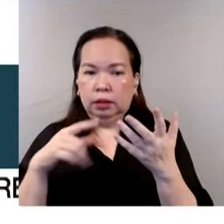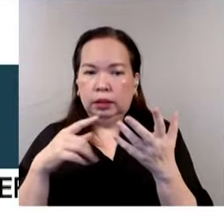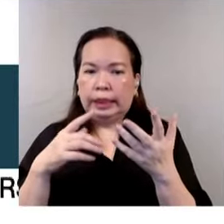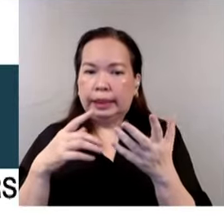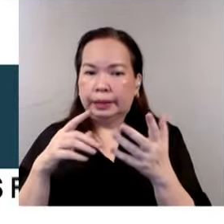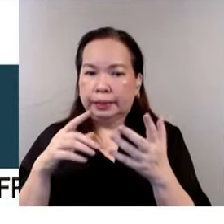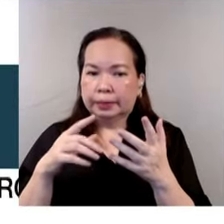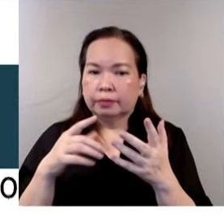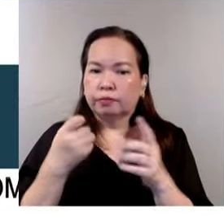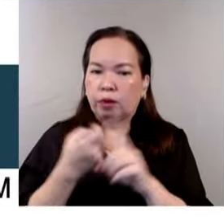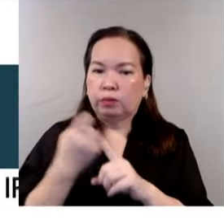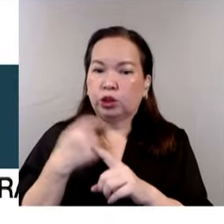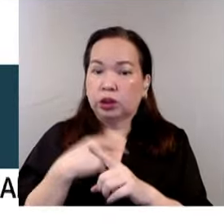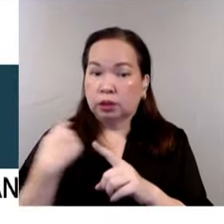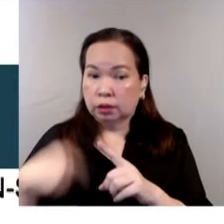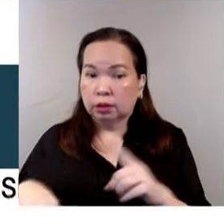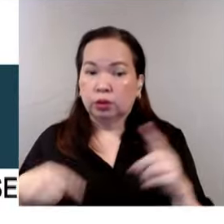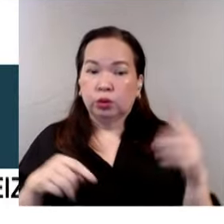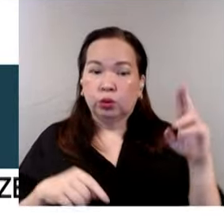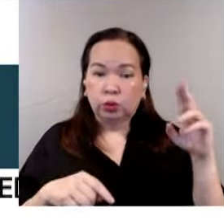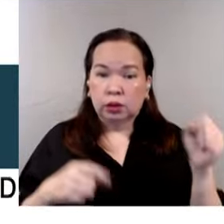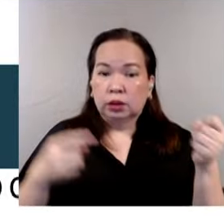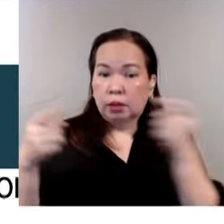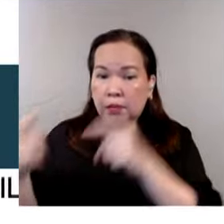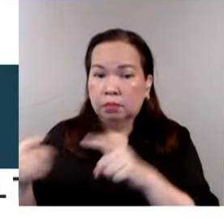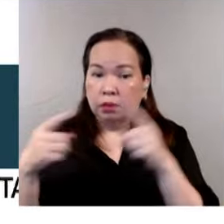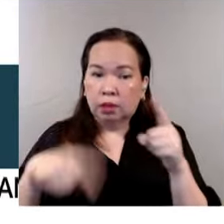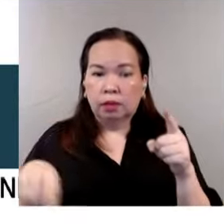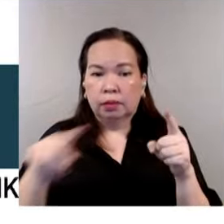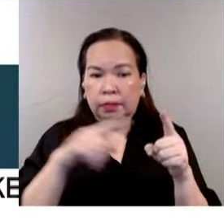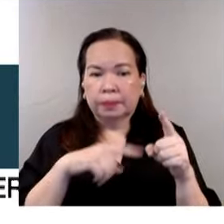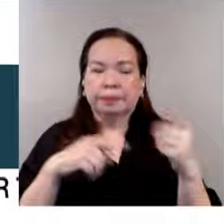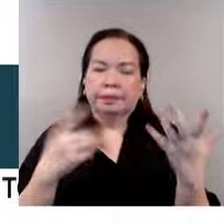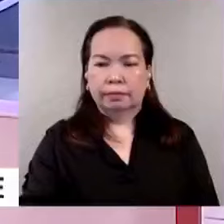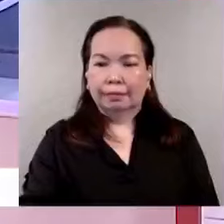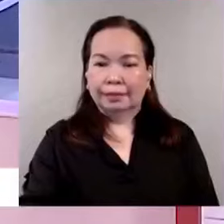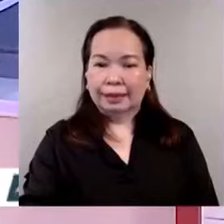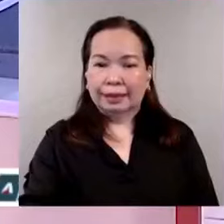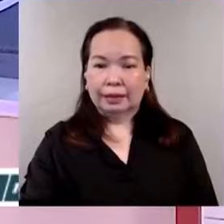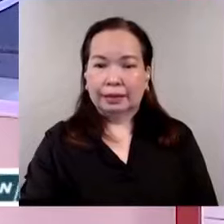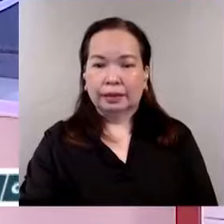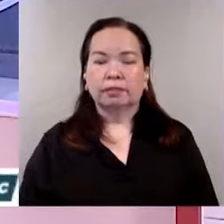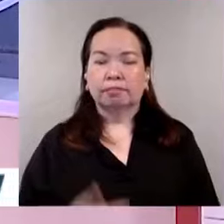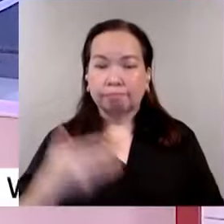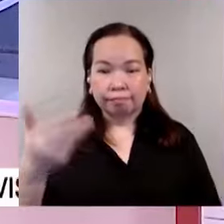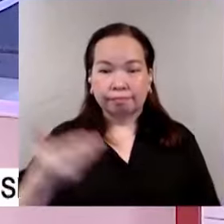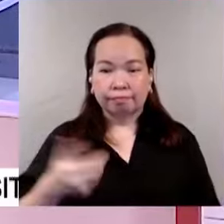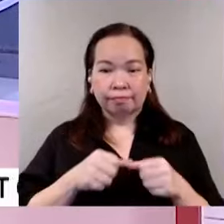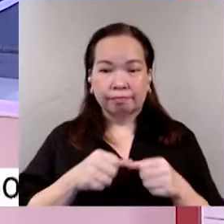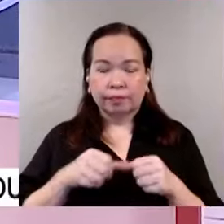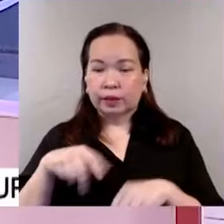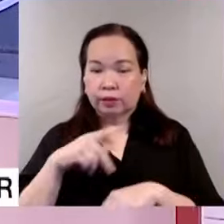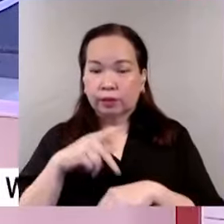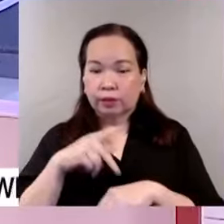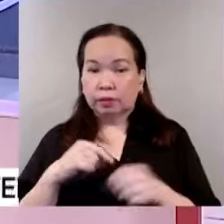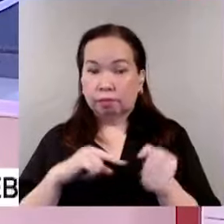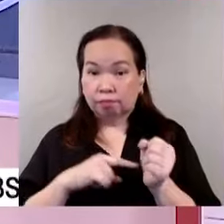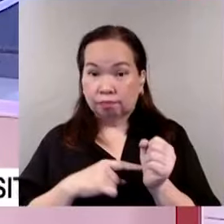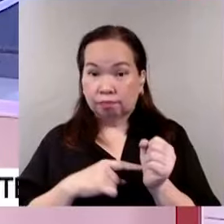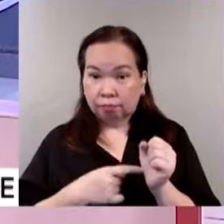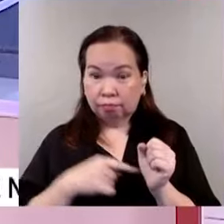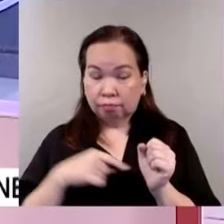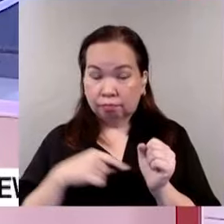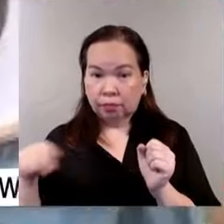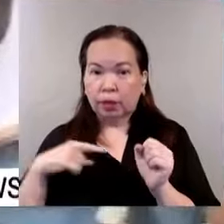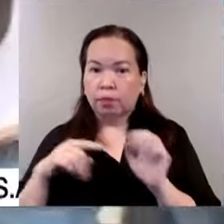dalawang malalaking consumer to ng petroleum products. The Philippines starts the year with a rising unemployment rate.